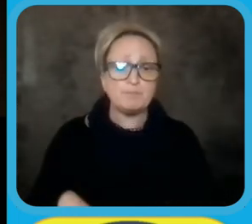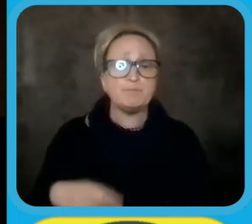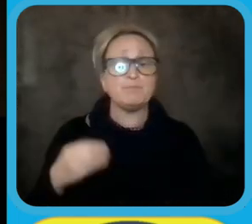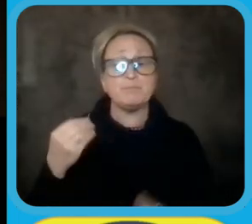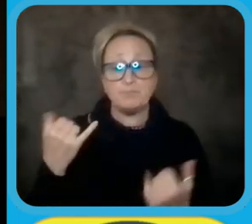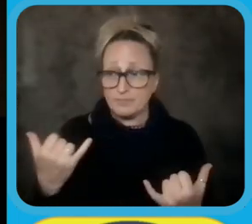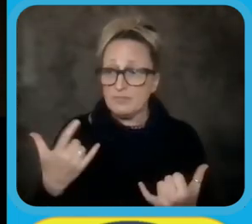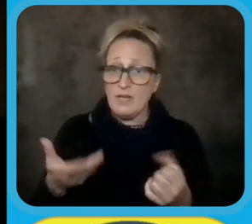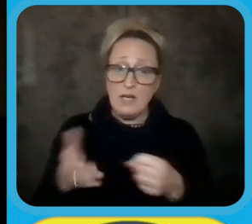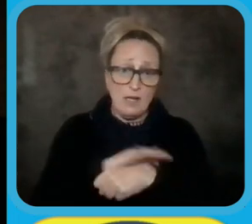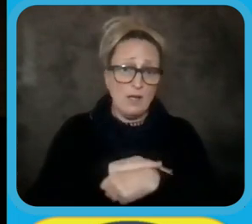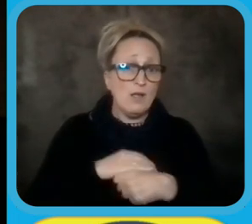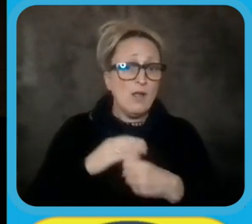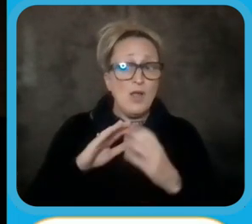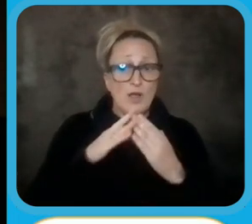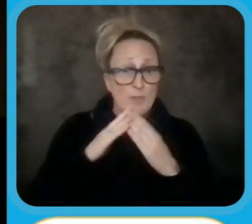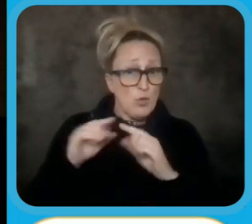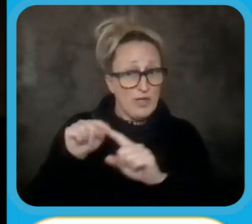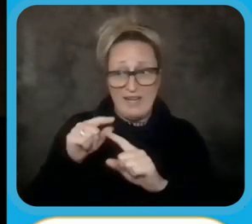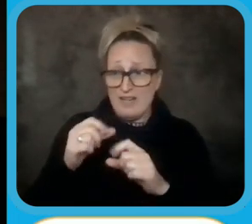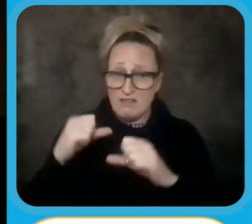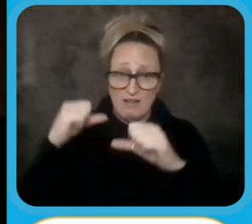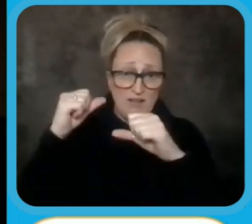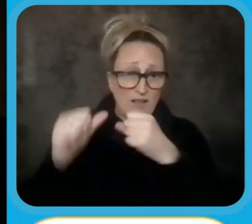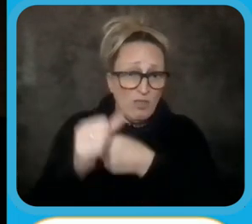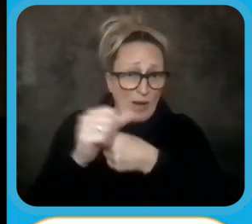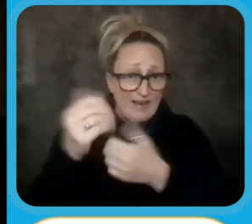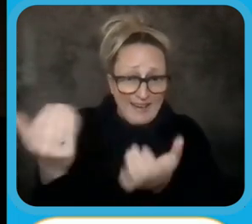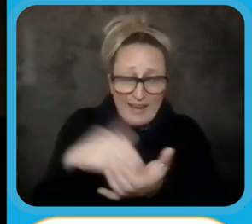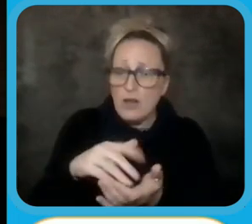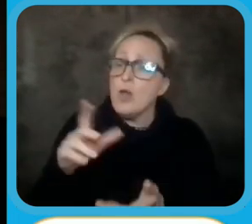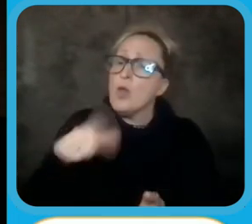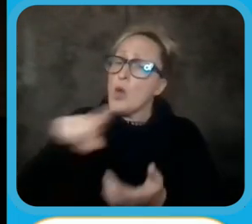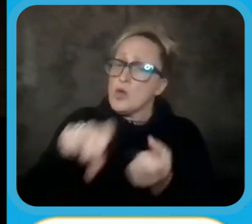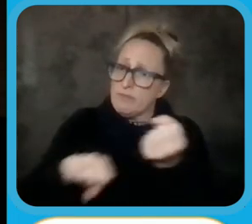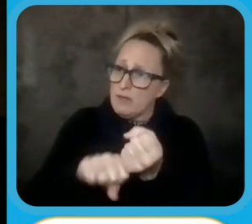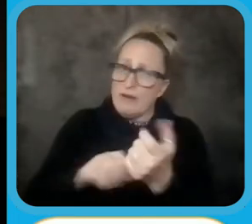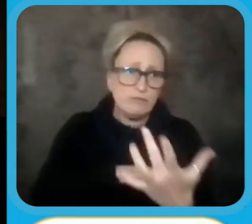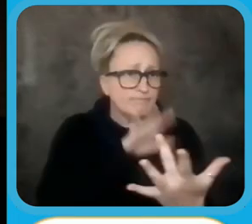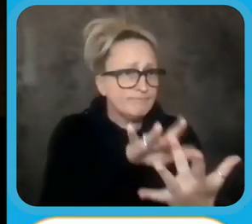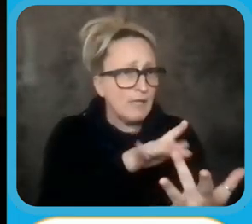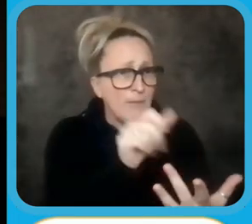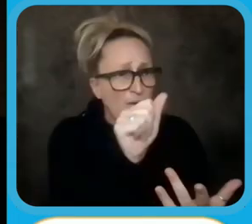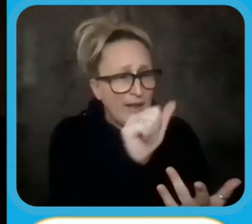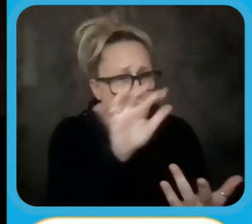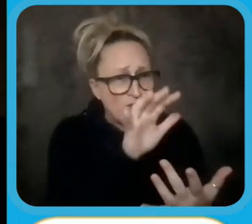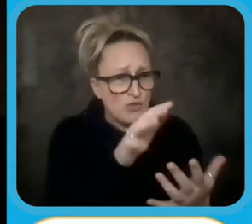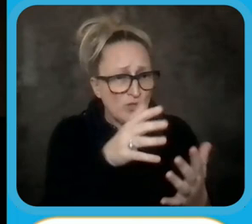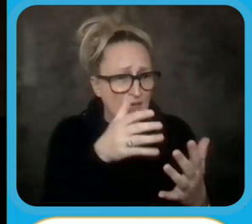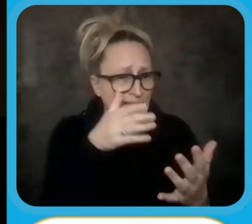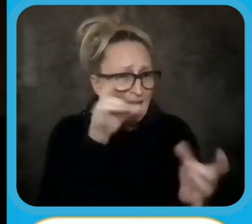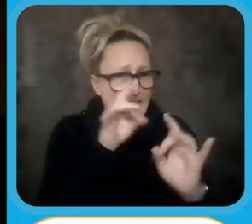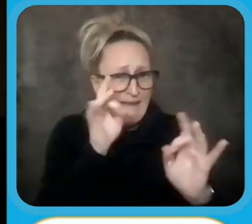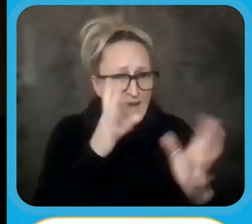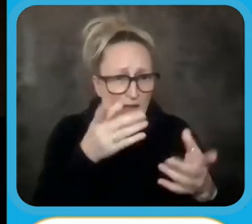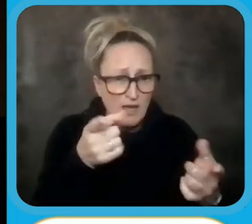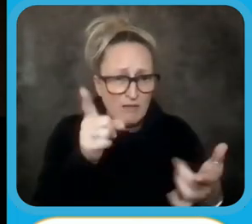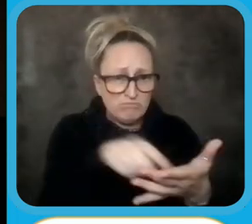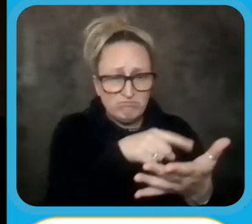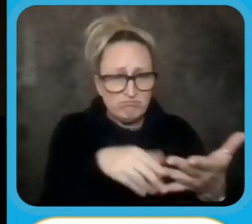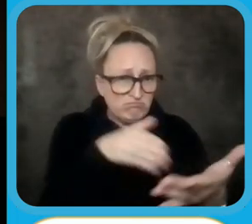is under another threat. I want to thank our allies who have reached out concerning the Asian hate crimes that have been happening all over the